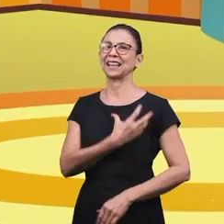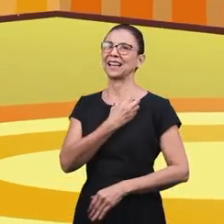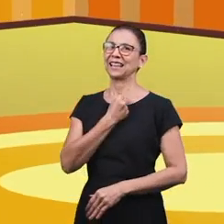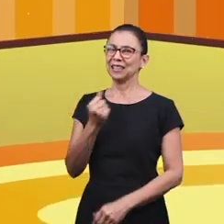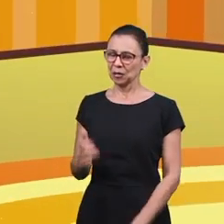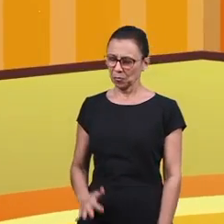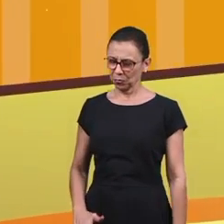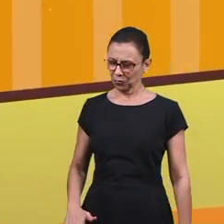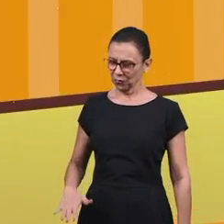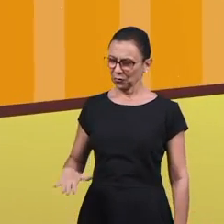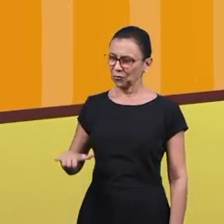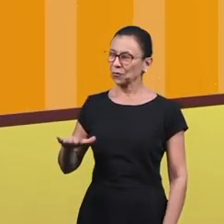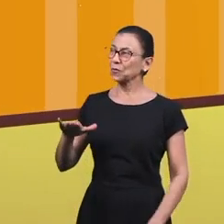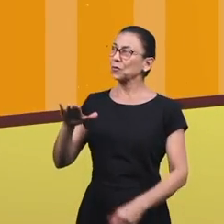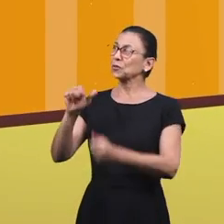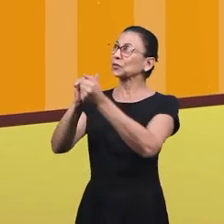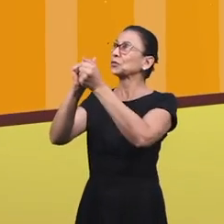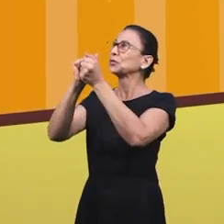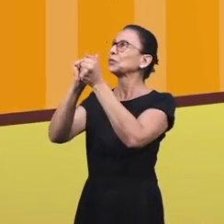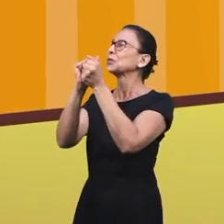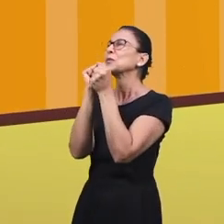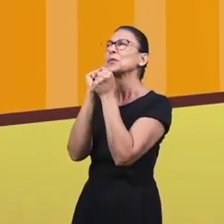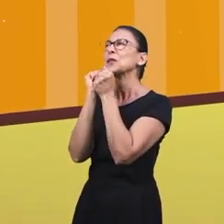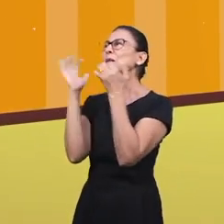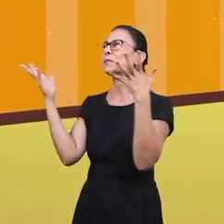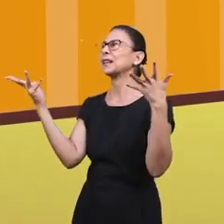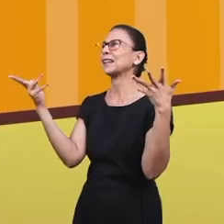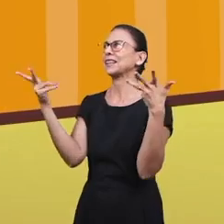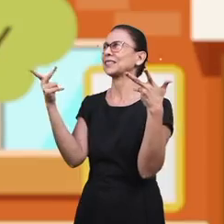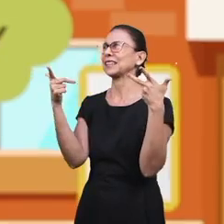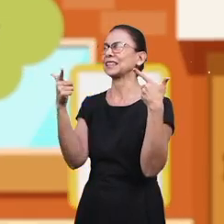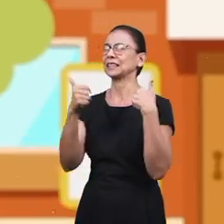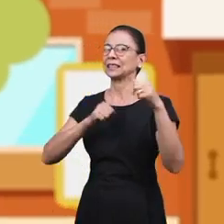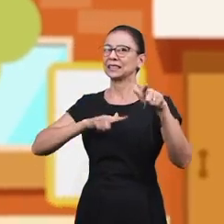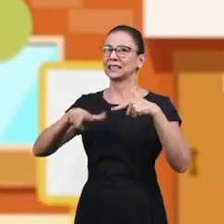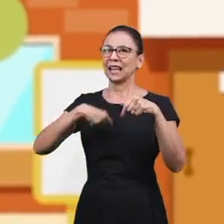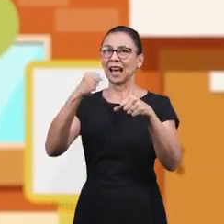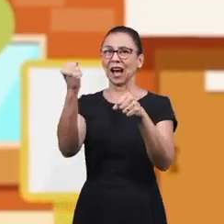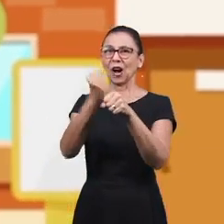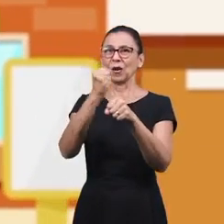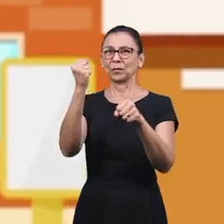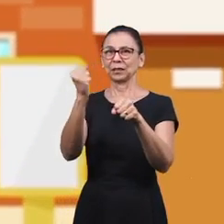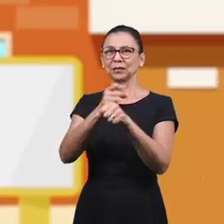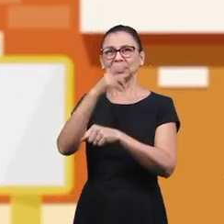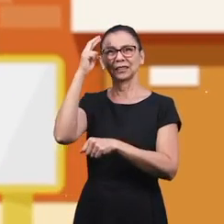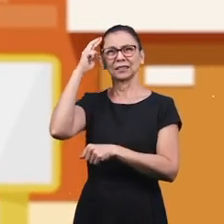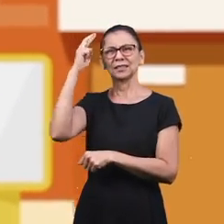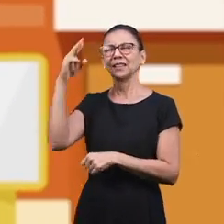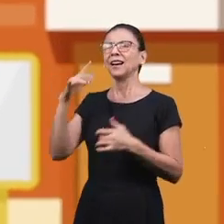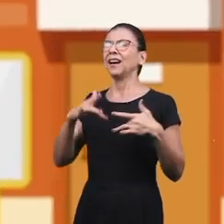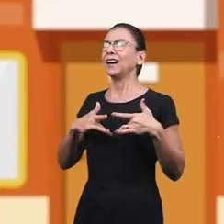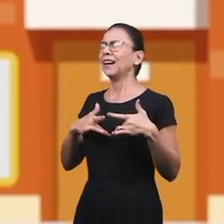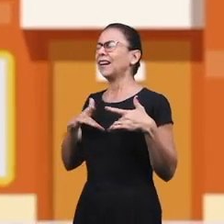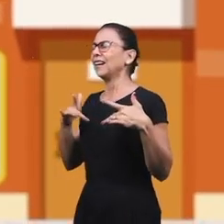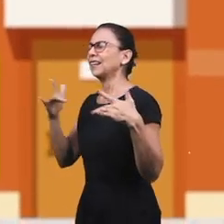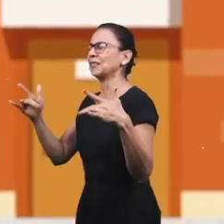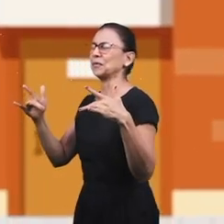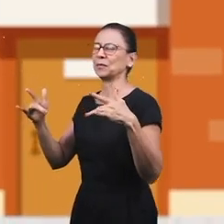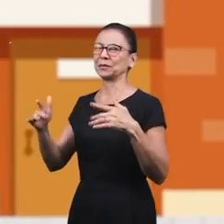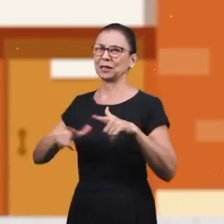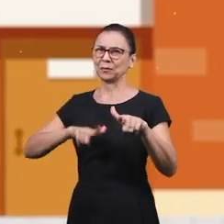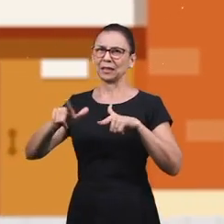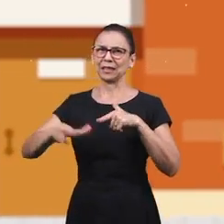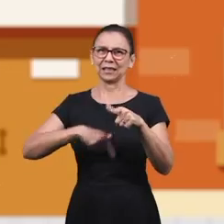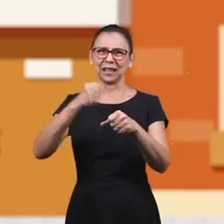To grow with Him is my greatest treasure. To work for Him is my praise. To